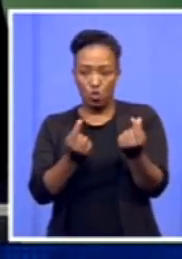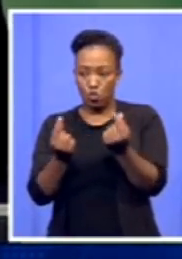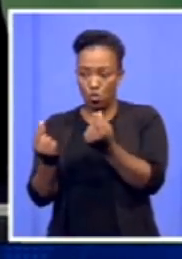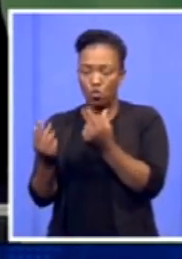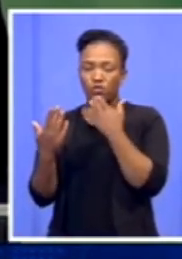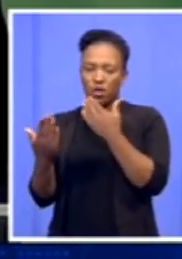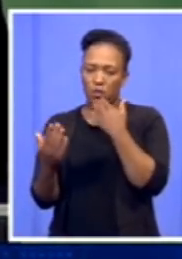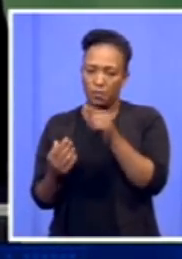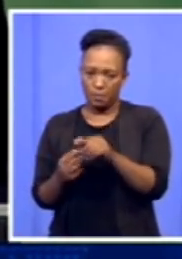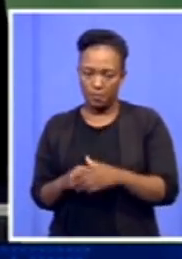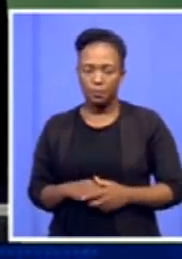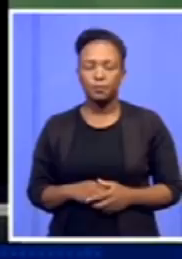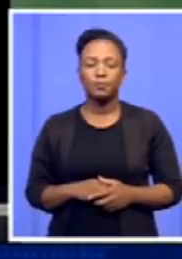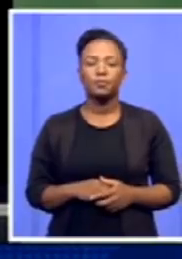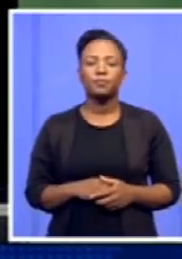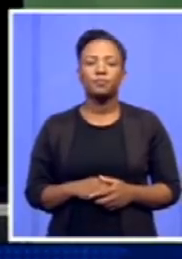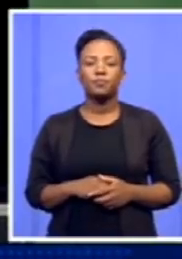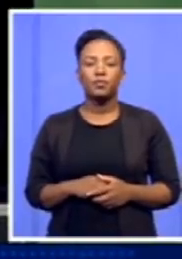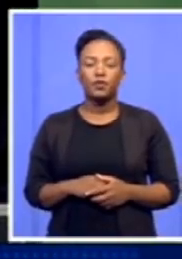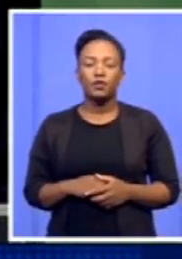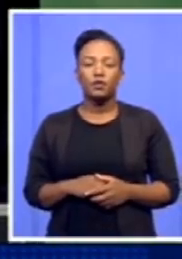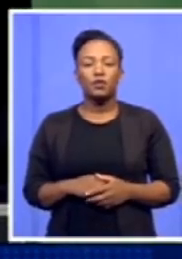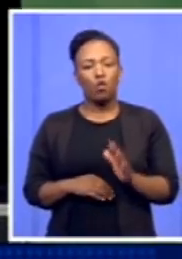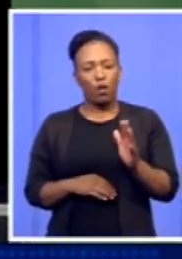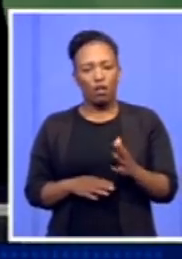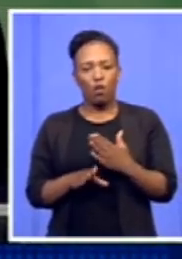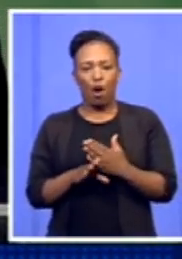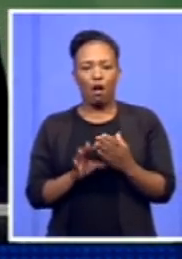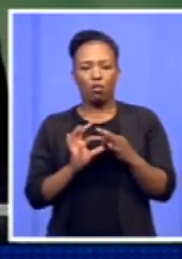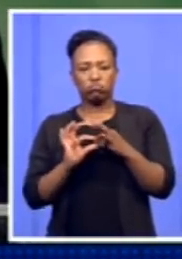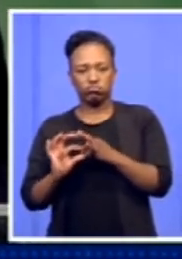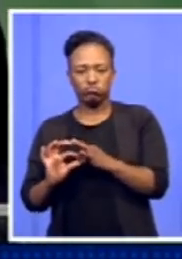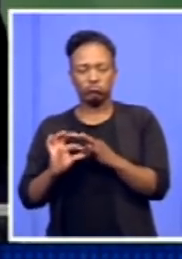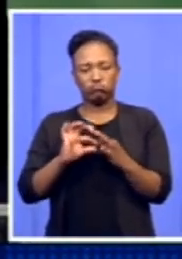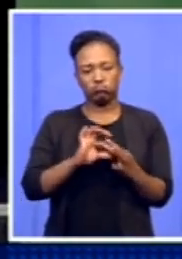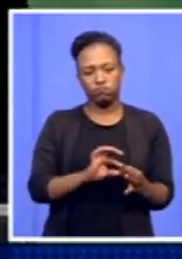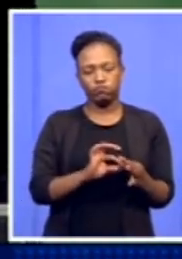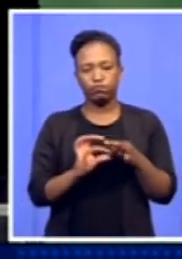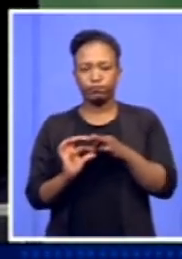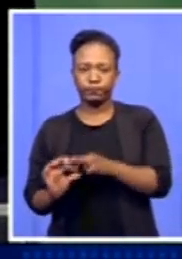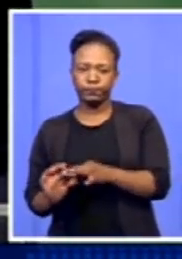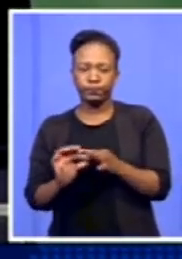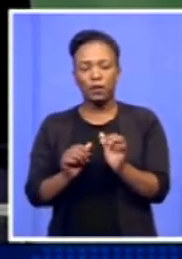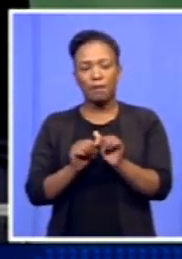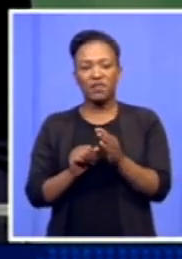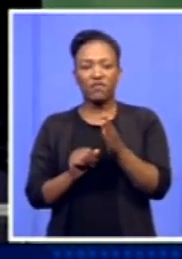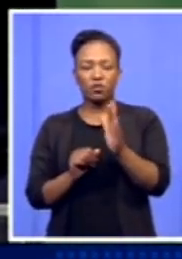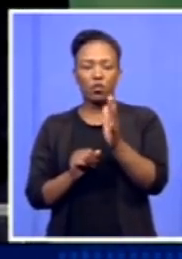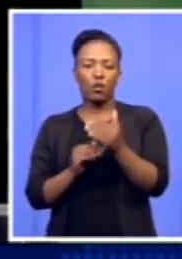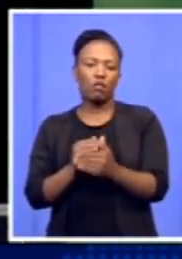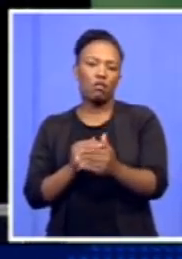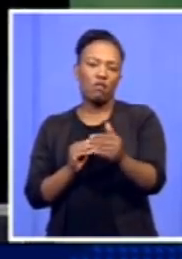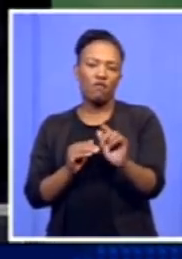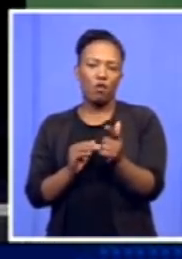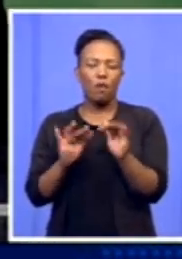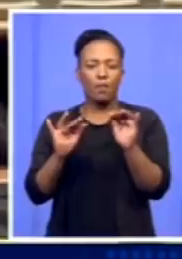this hand in hand. We will build a better future together for the whole of humanity. Thank you very much